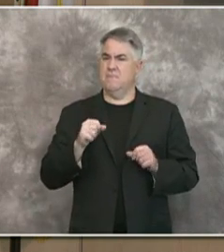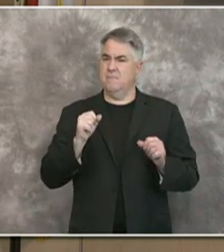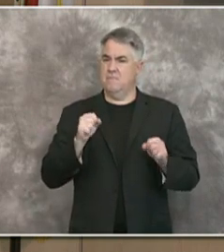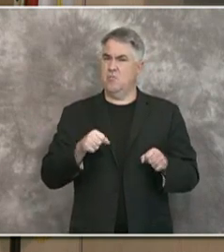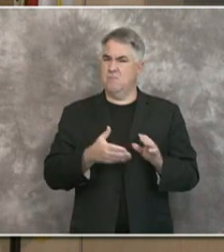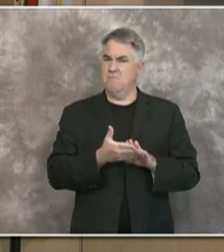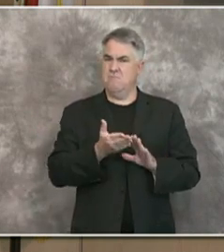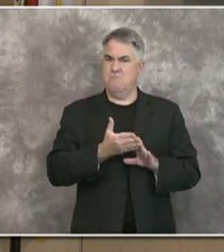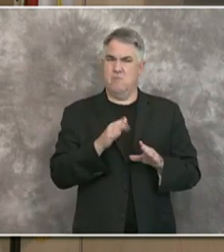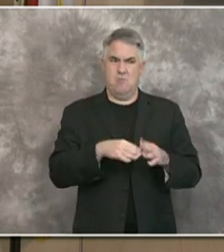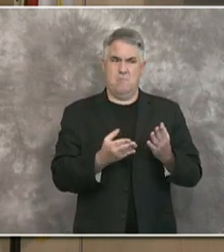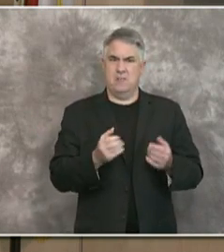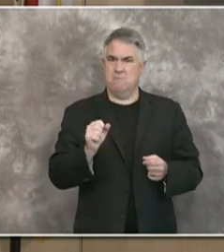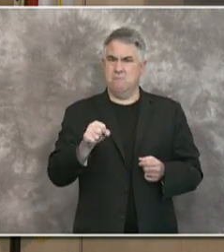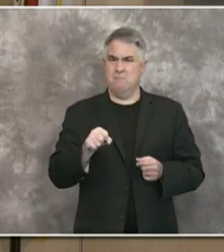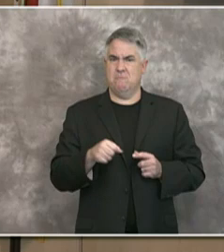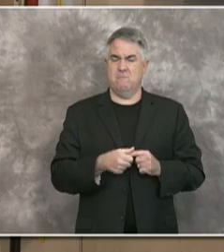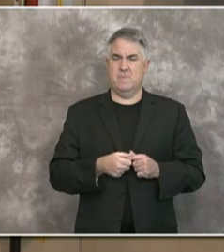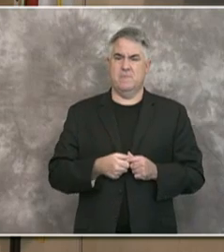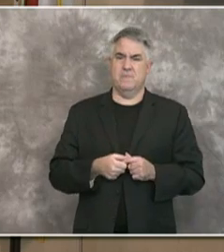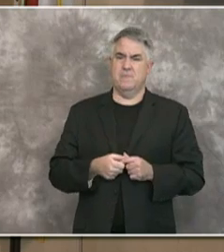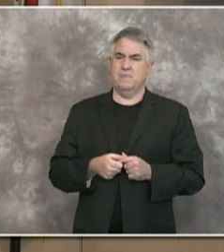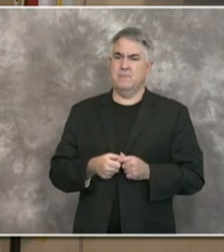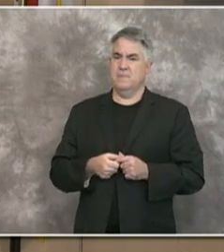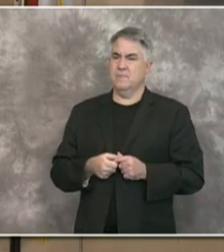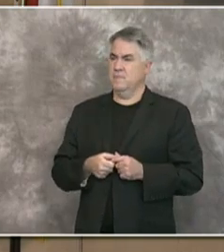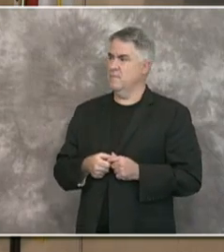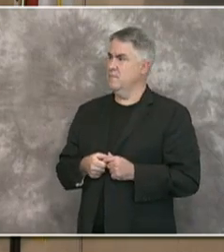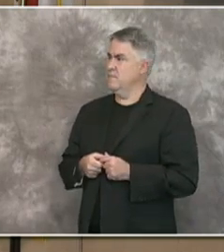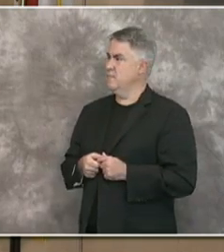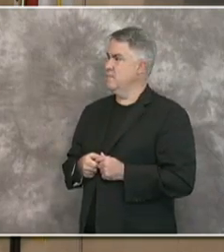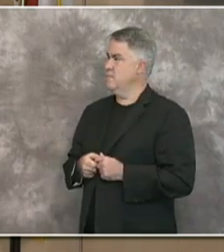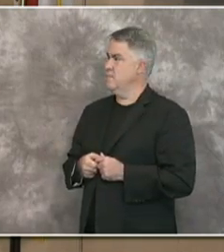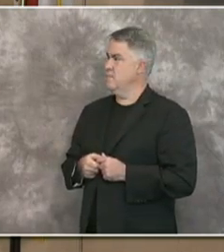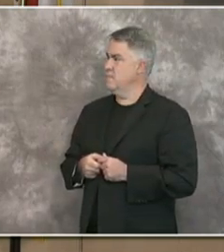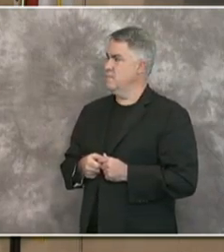operational. Right. Thank you, Okay? Dr. Wooten. All right, Yes. thank you.